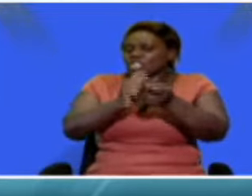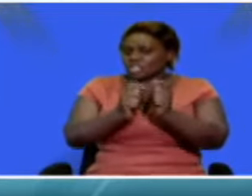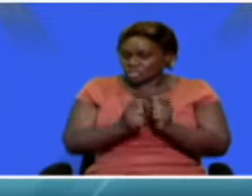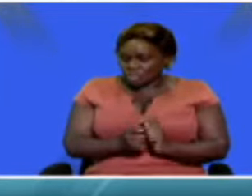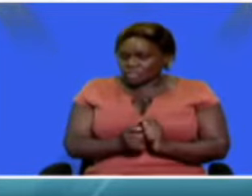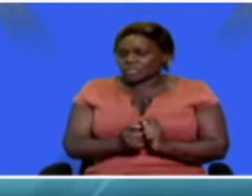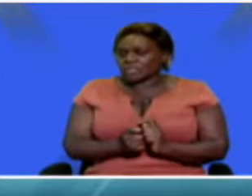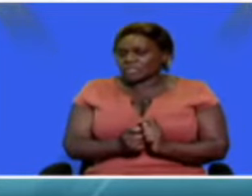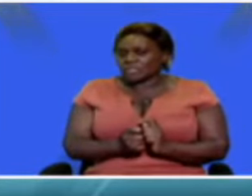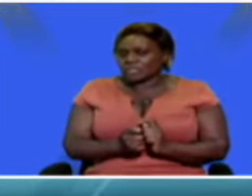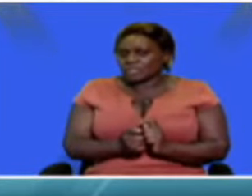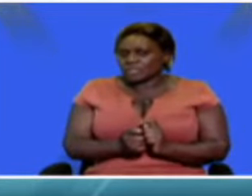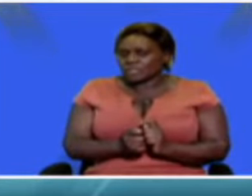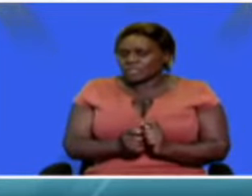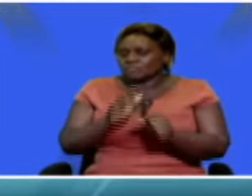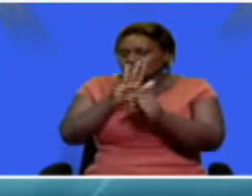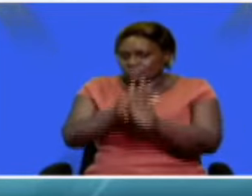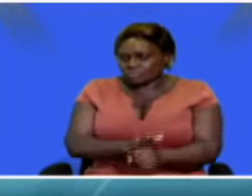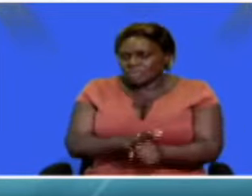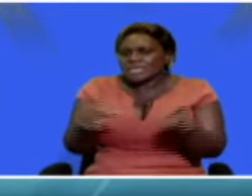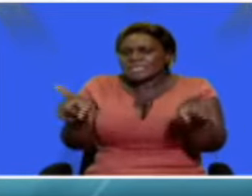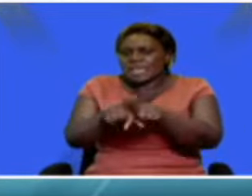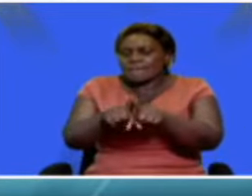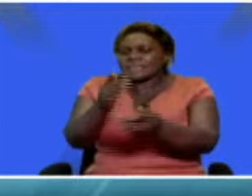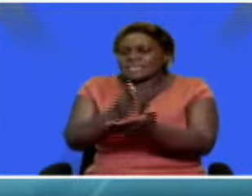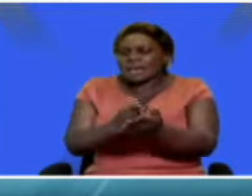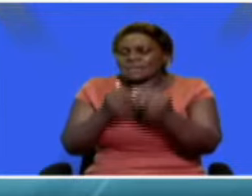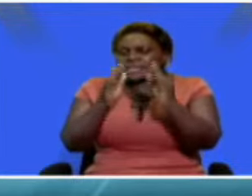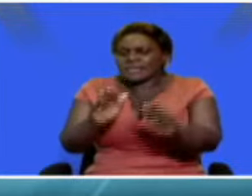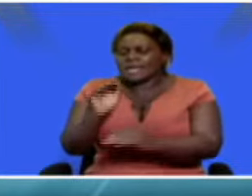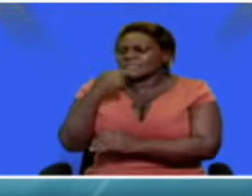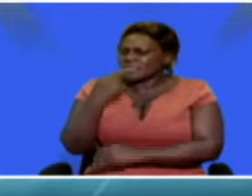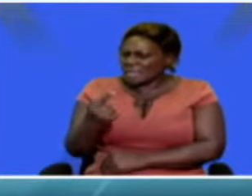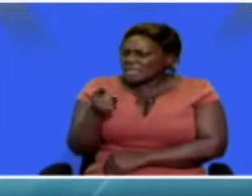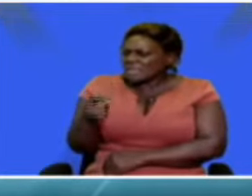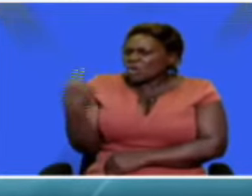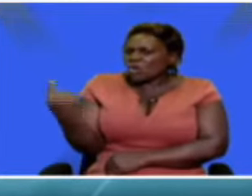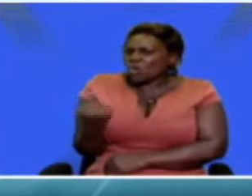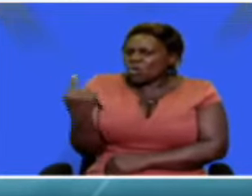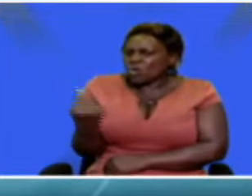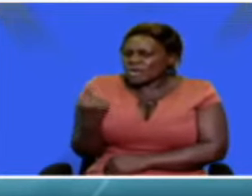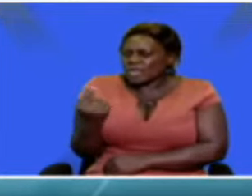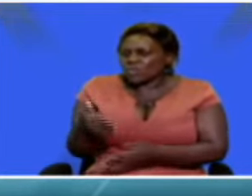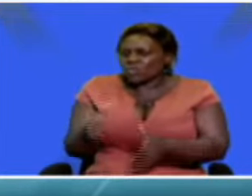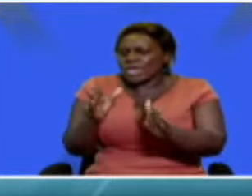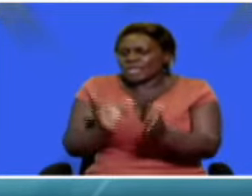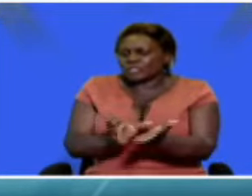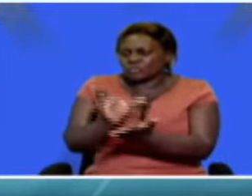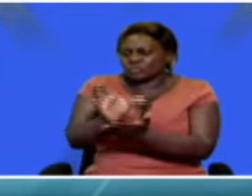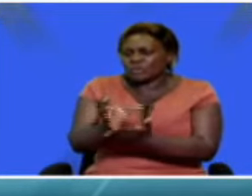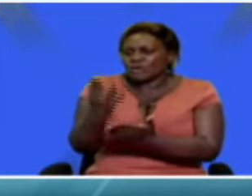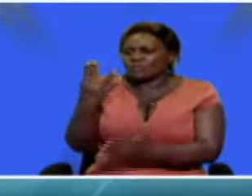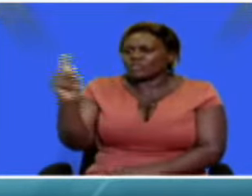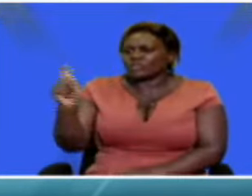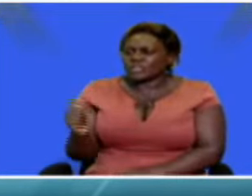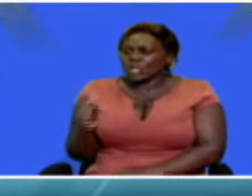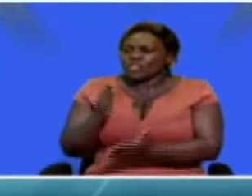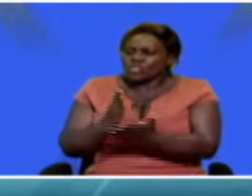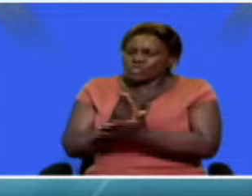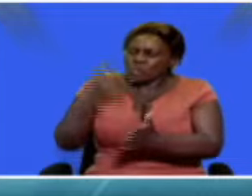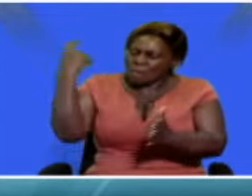the bill that are oppressive. These even as a section of leaders argue that the only way to fund the 4 trillion budget is